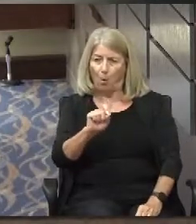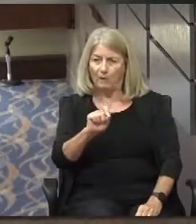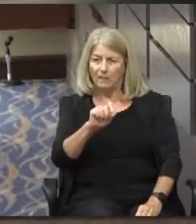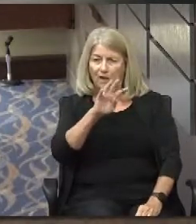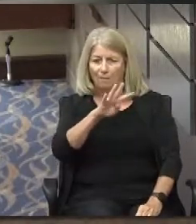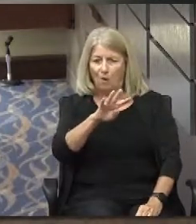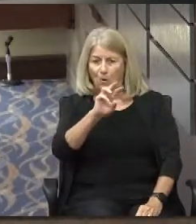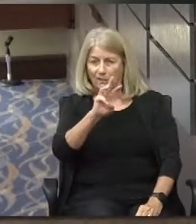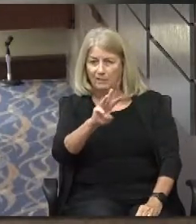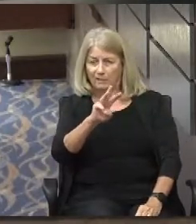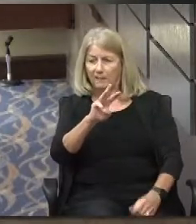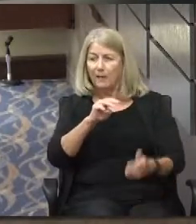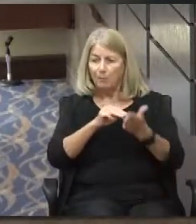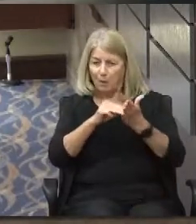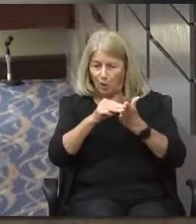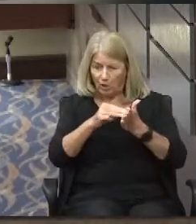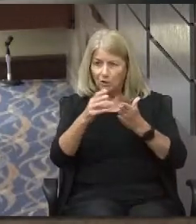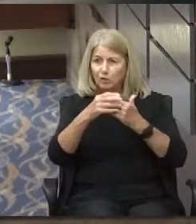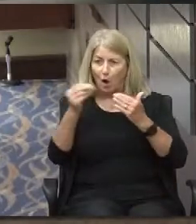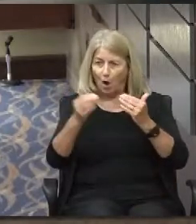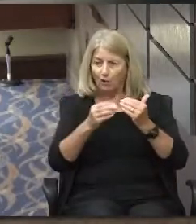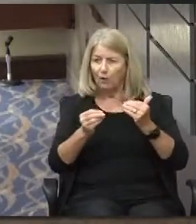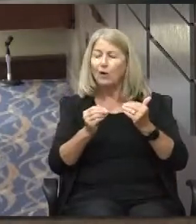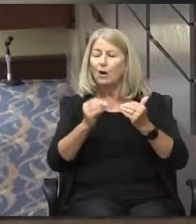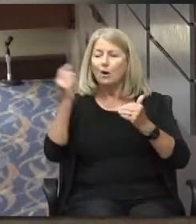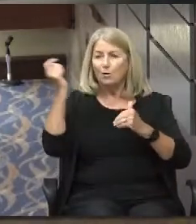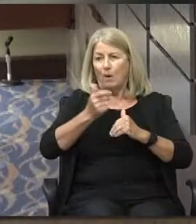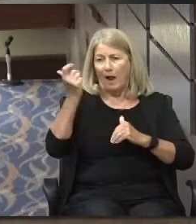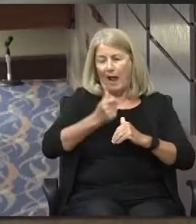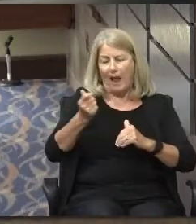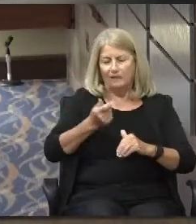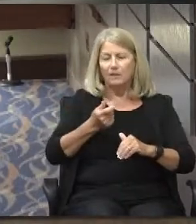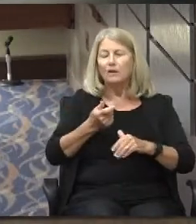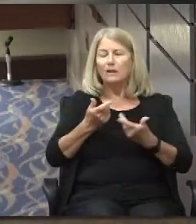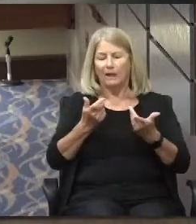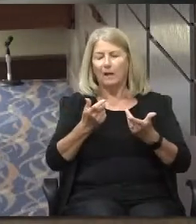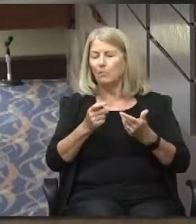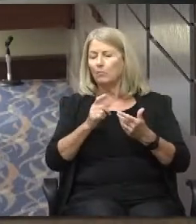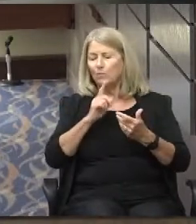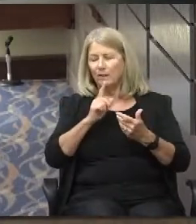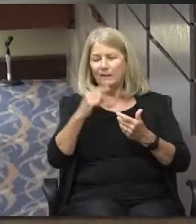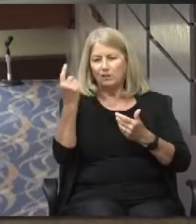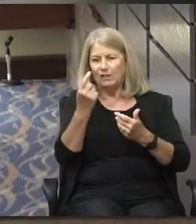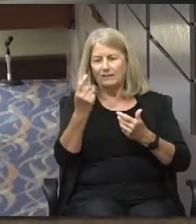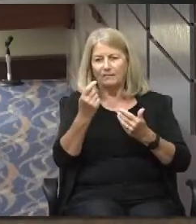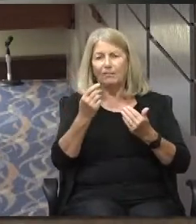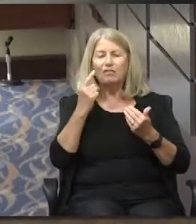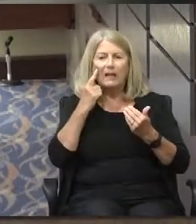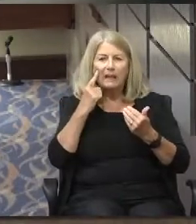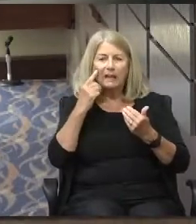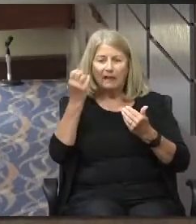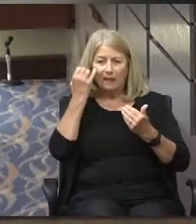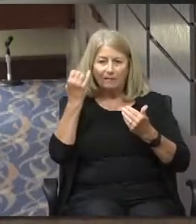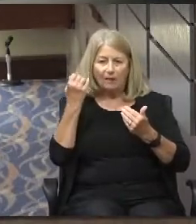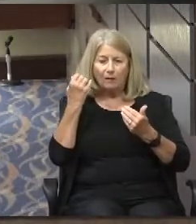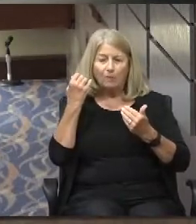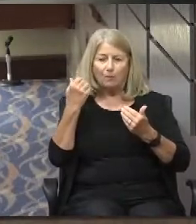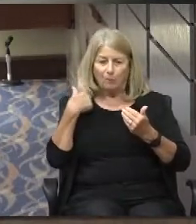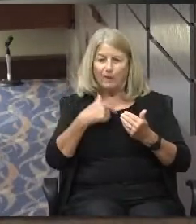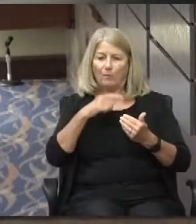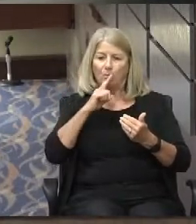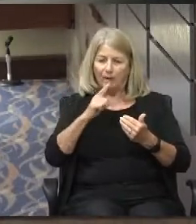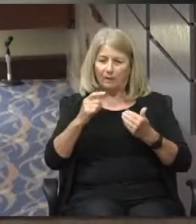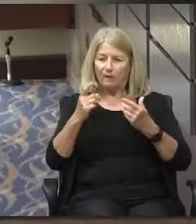$1.46 million grant that we received for violence interruption to community organizations. And so I just think that we really do have this